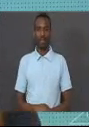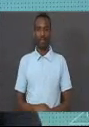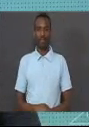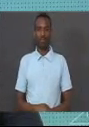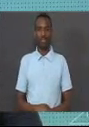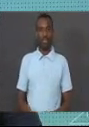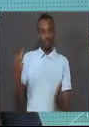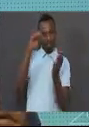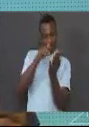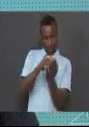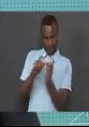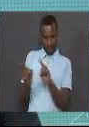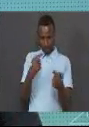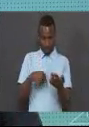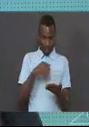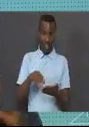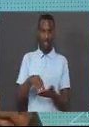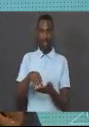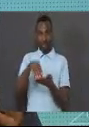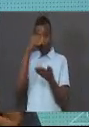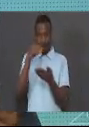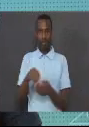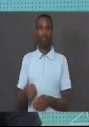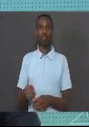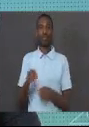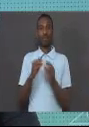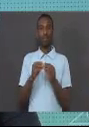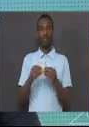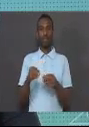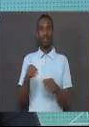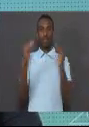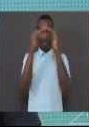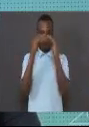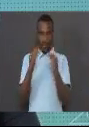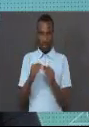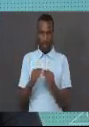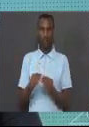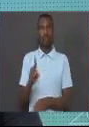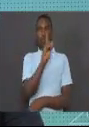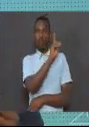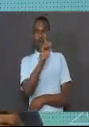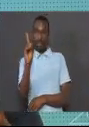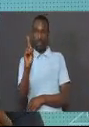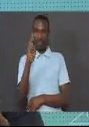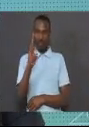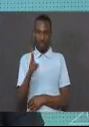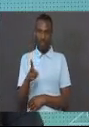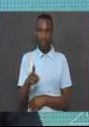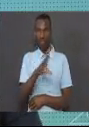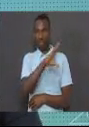We will also study equations that determine displacement, velocity,